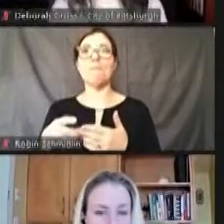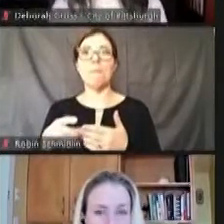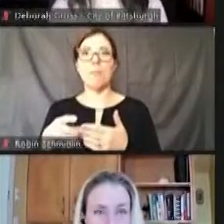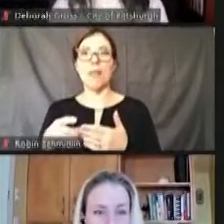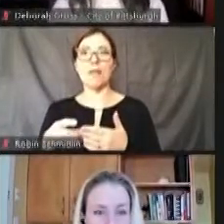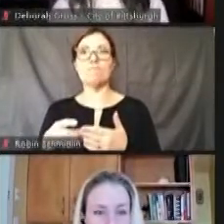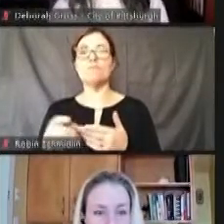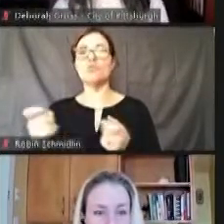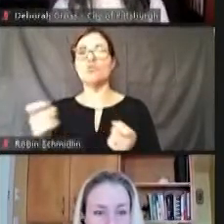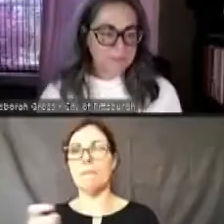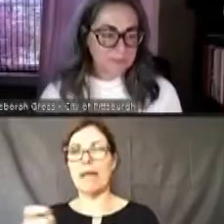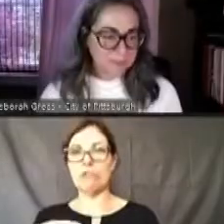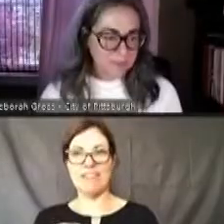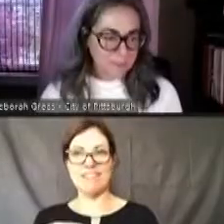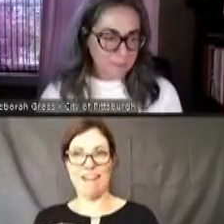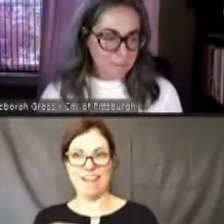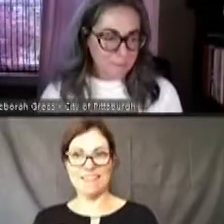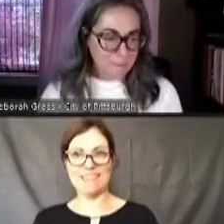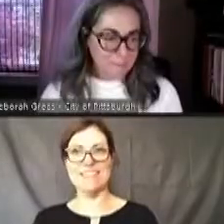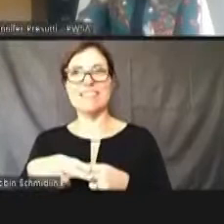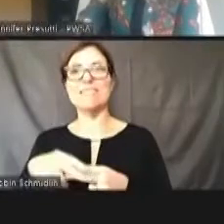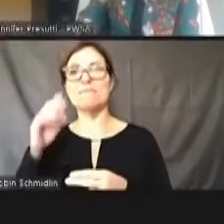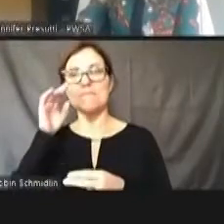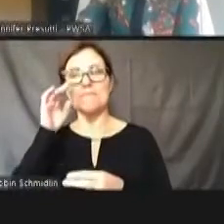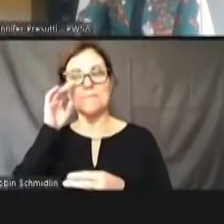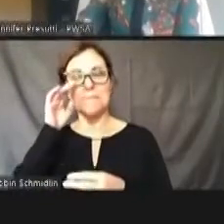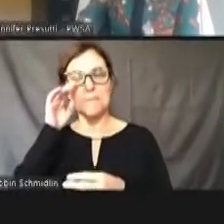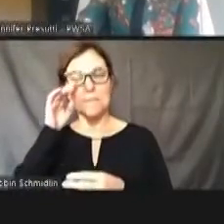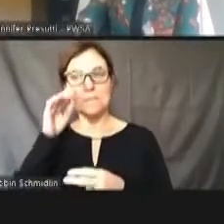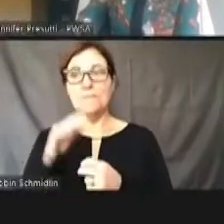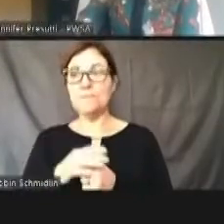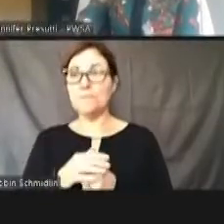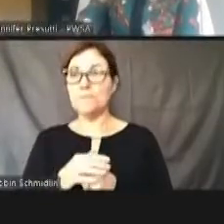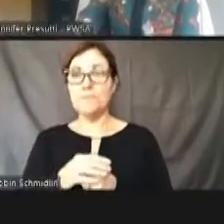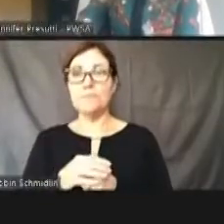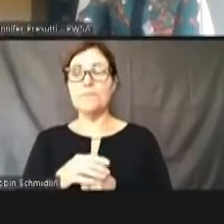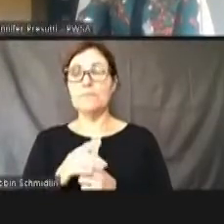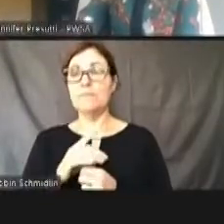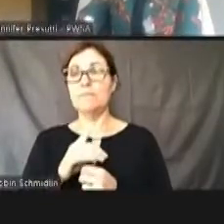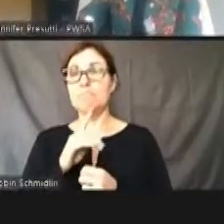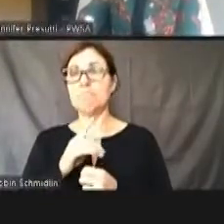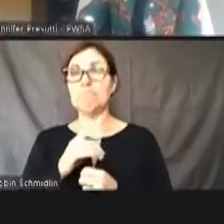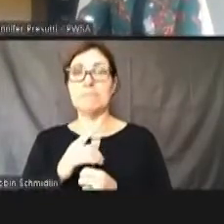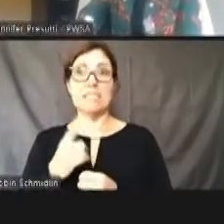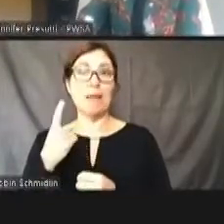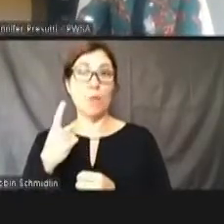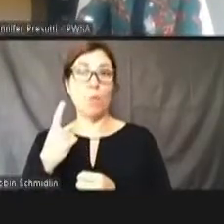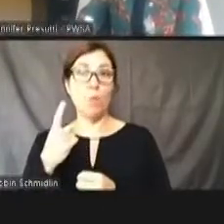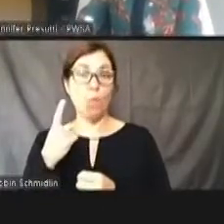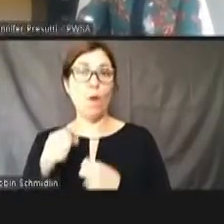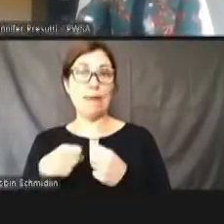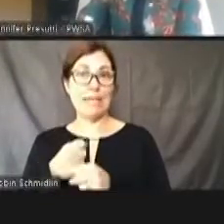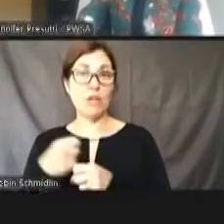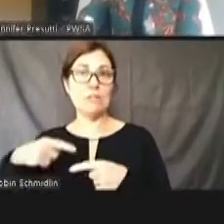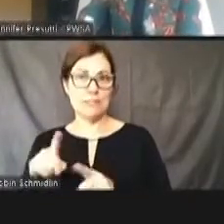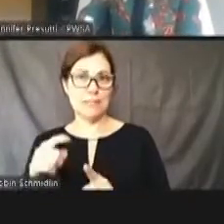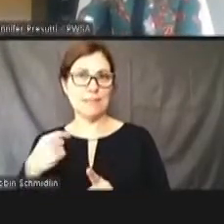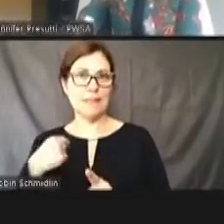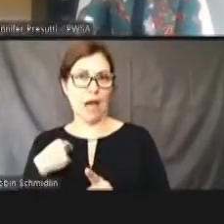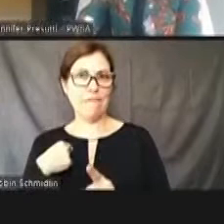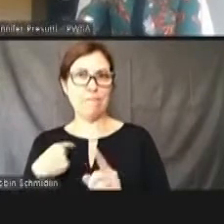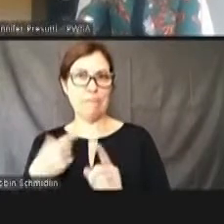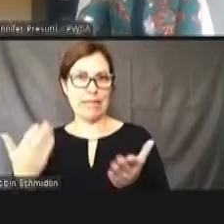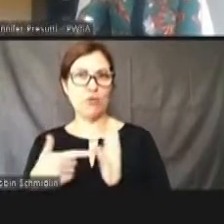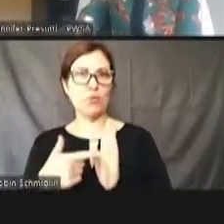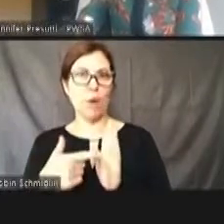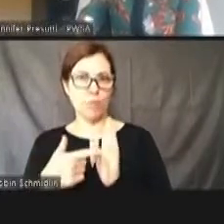managing the slides here. It has been a year since I appeared before City Council in this capacity. I have been in